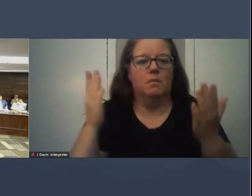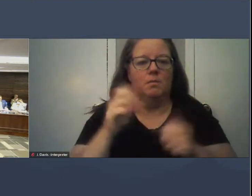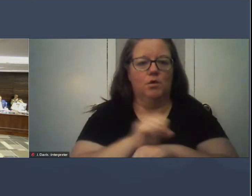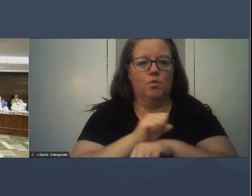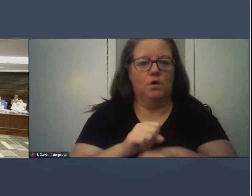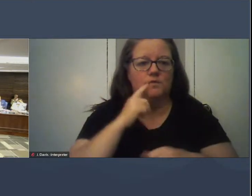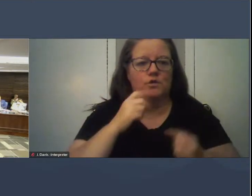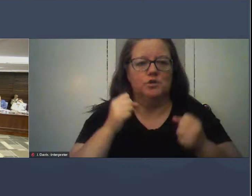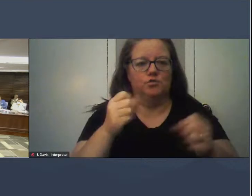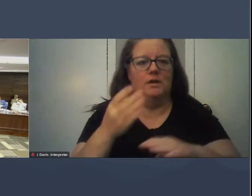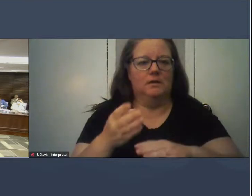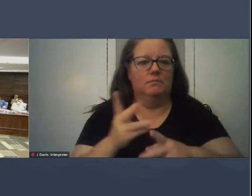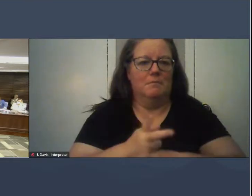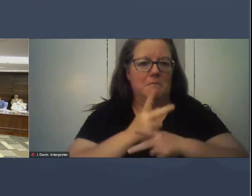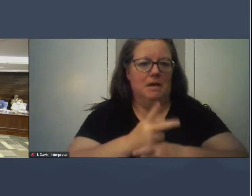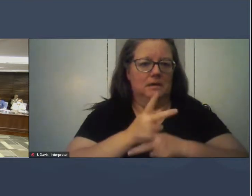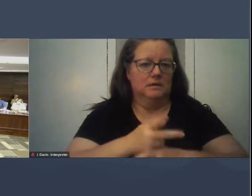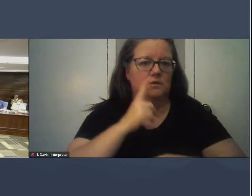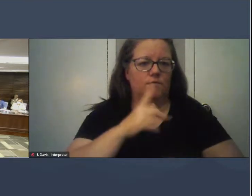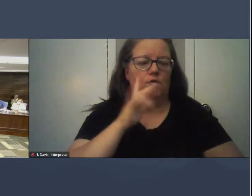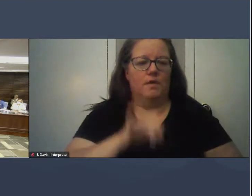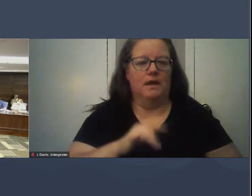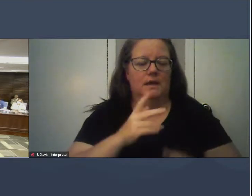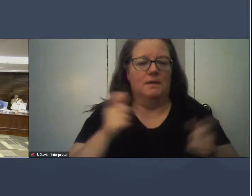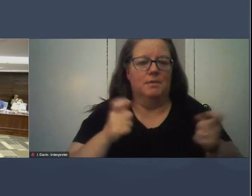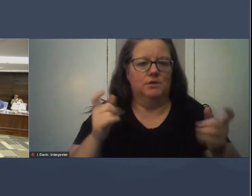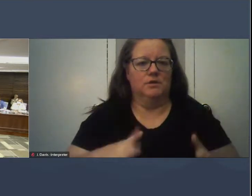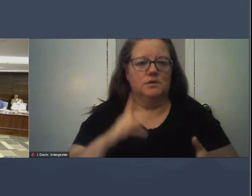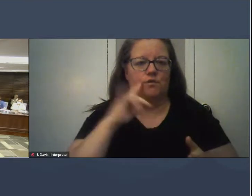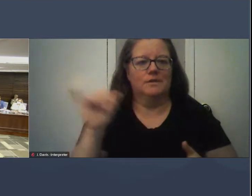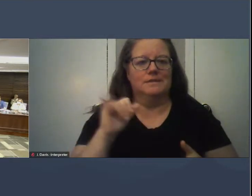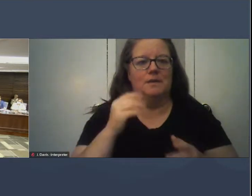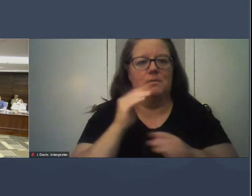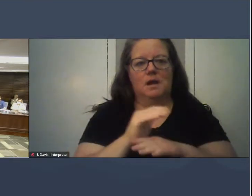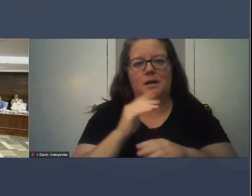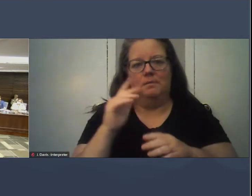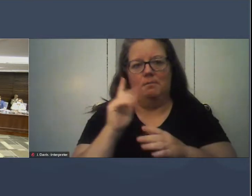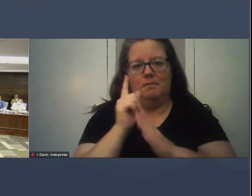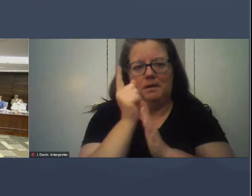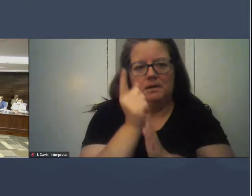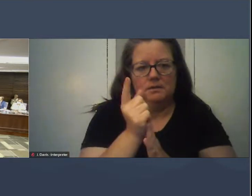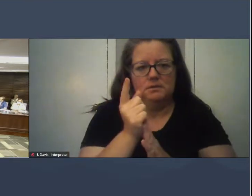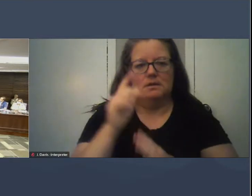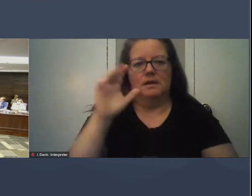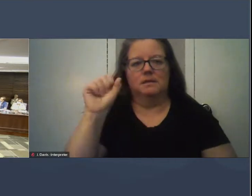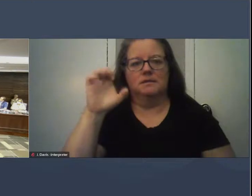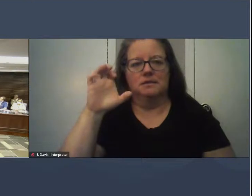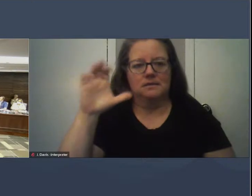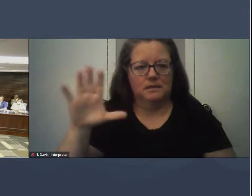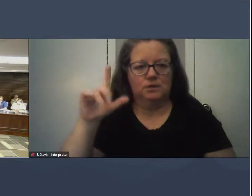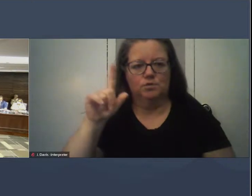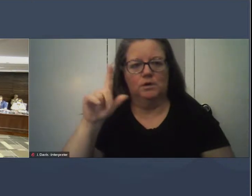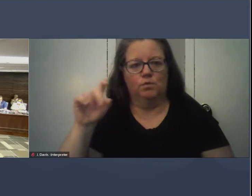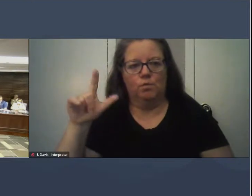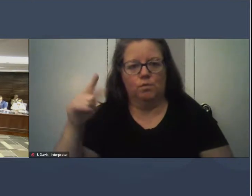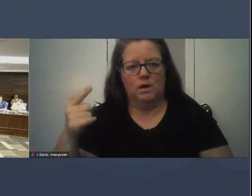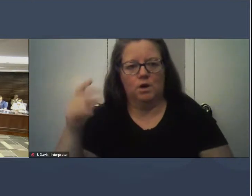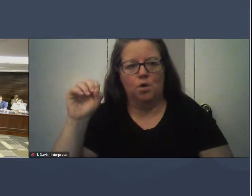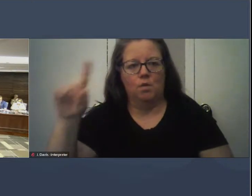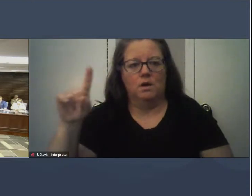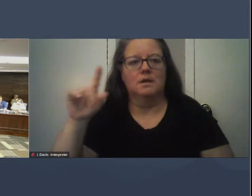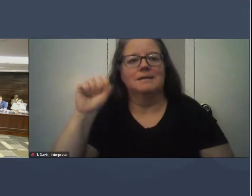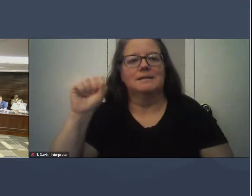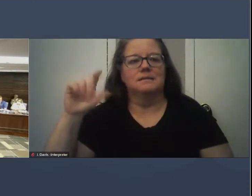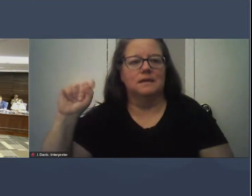Street Maintenance Department, all council districts, sponsored by the administration. Request for same night minutes. Item 47, SAC 2101, closure of St. Nick Road. This case will be